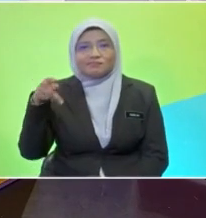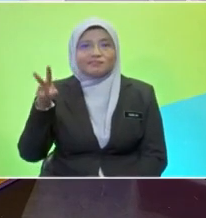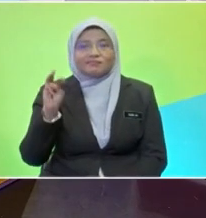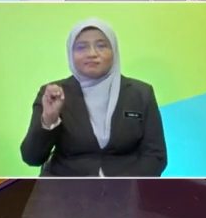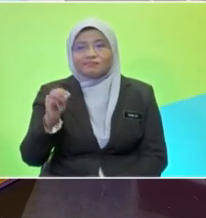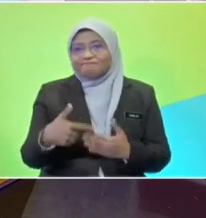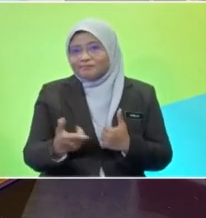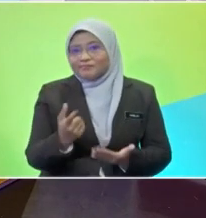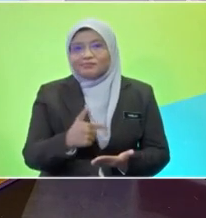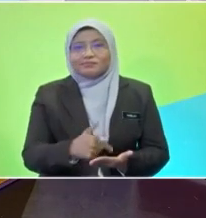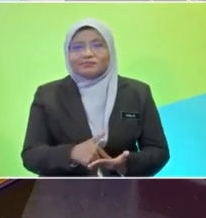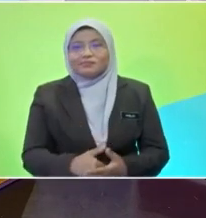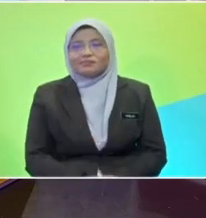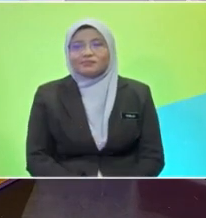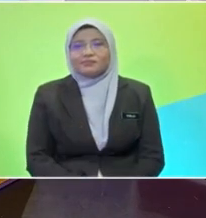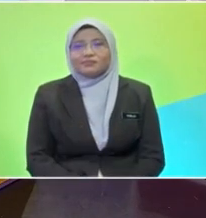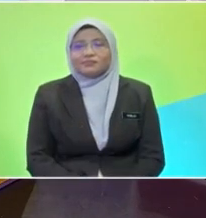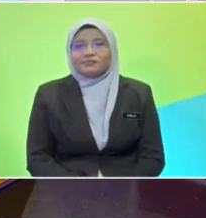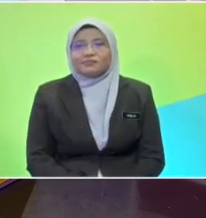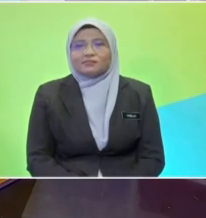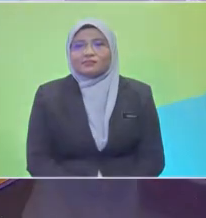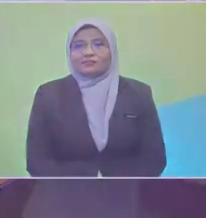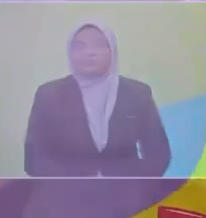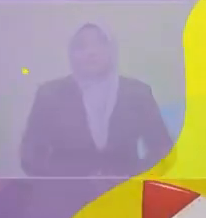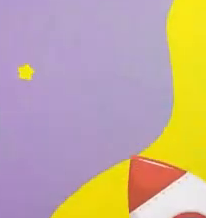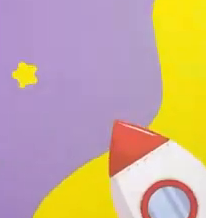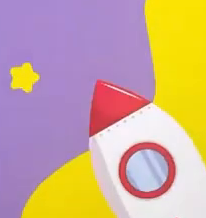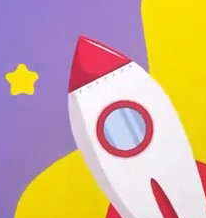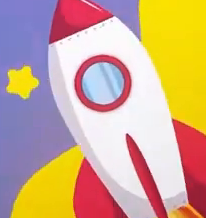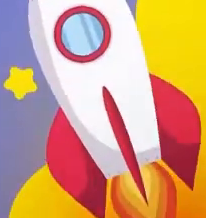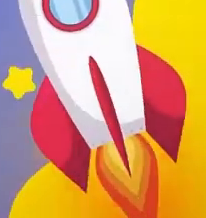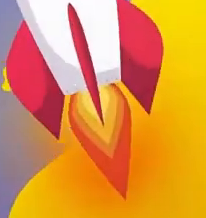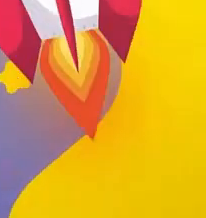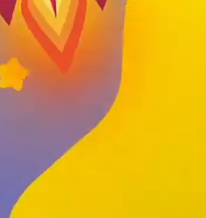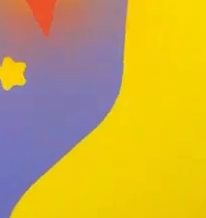Set Fire to the Rain.